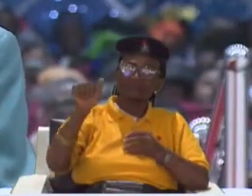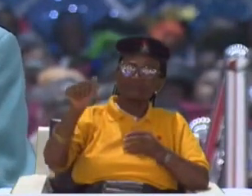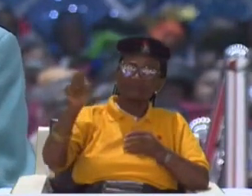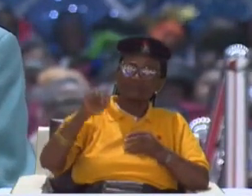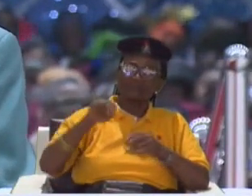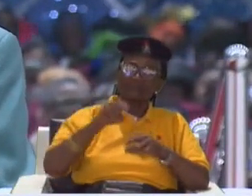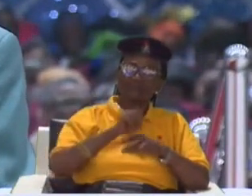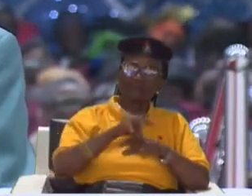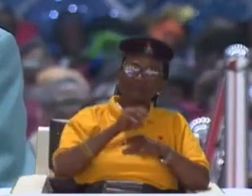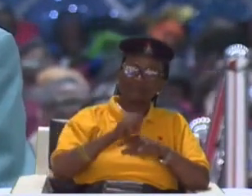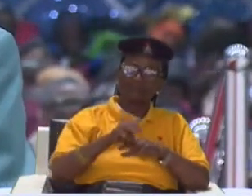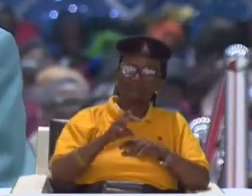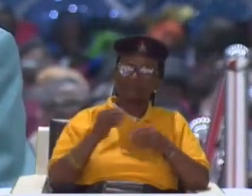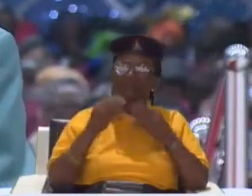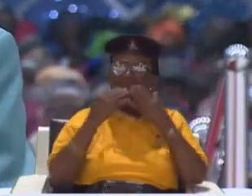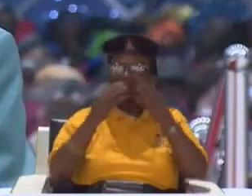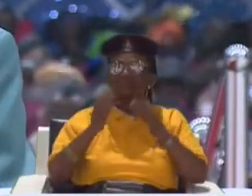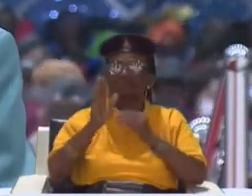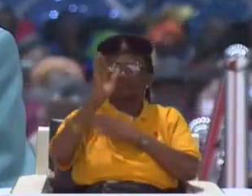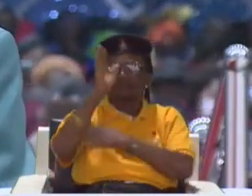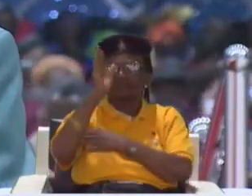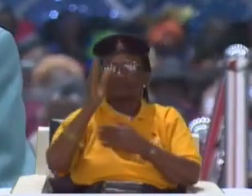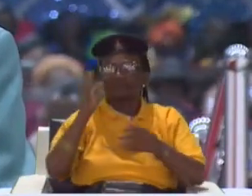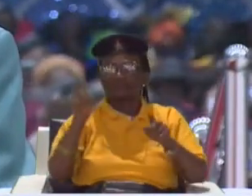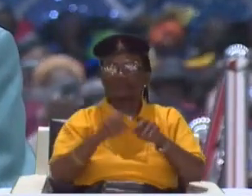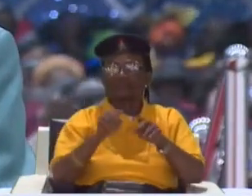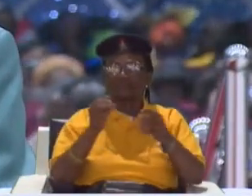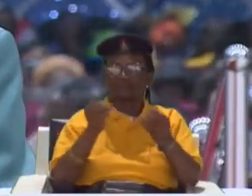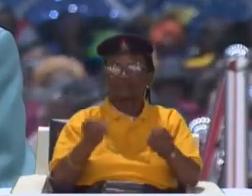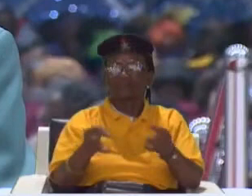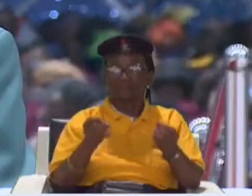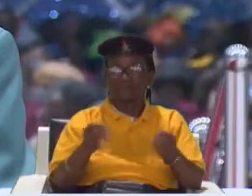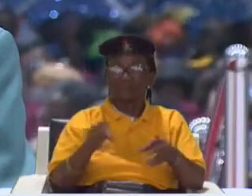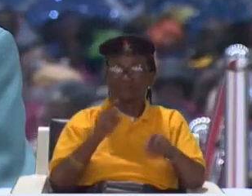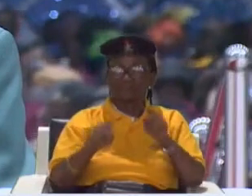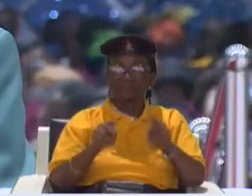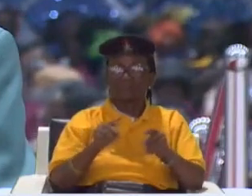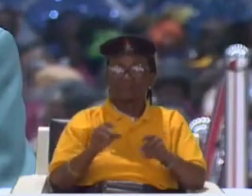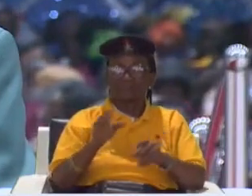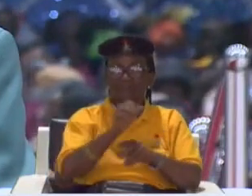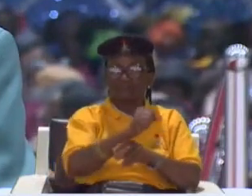Thank God so many people took the advice. But let